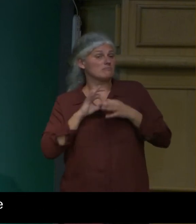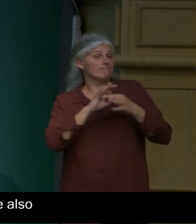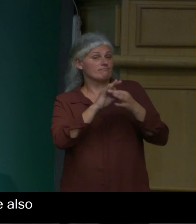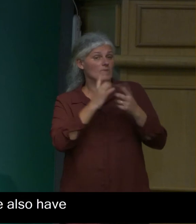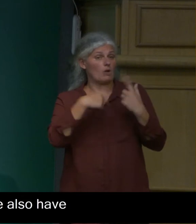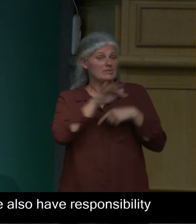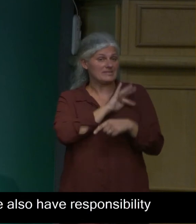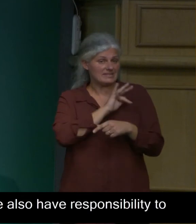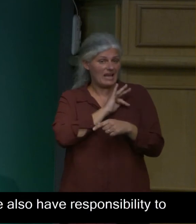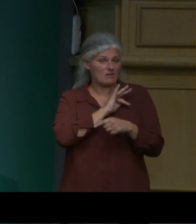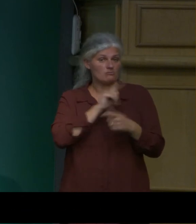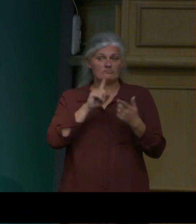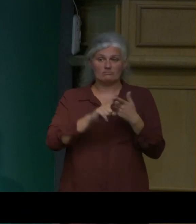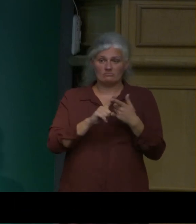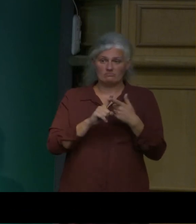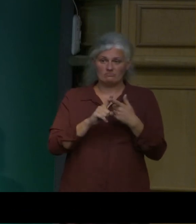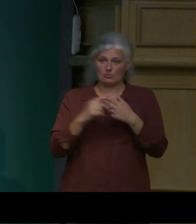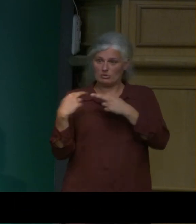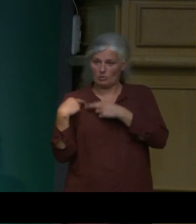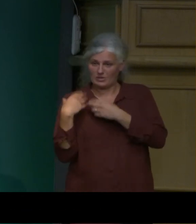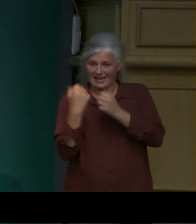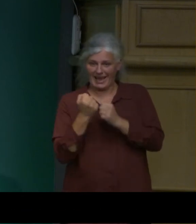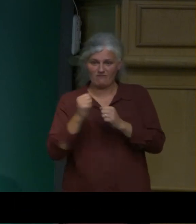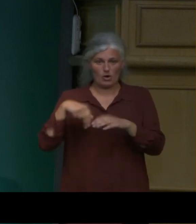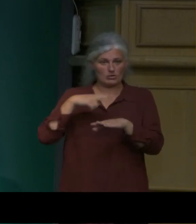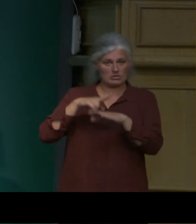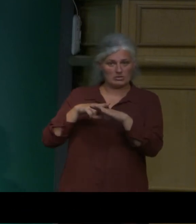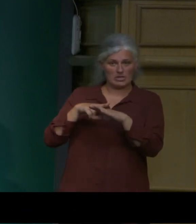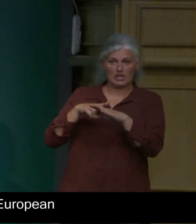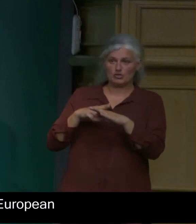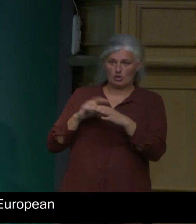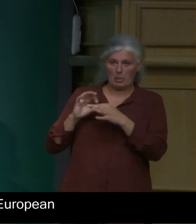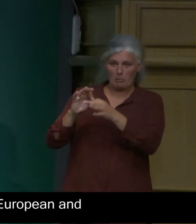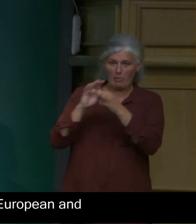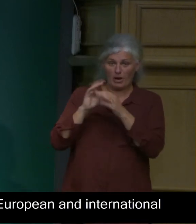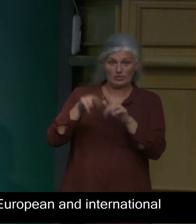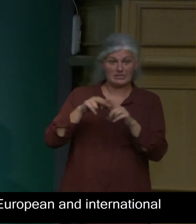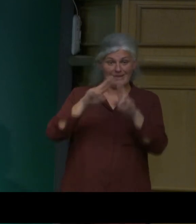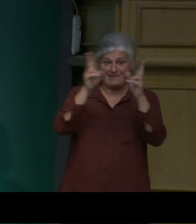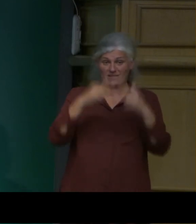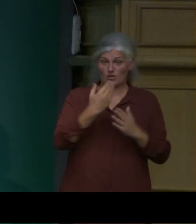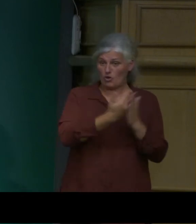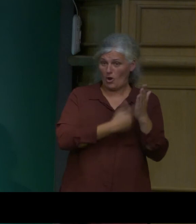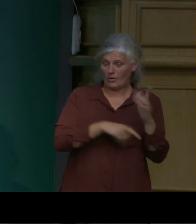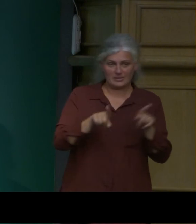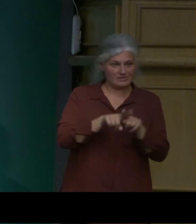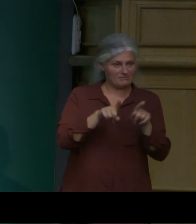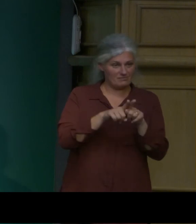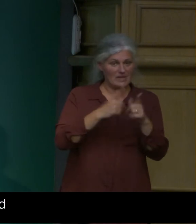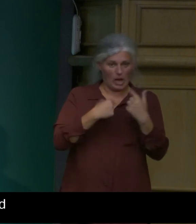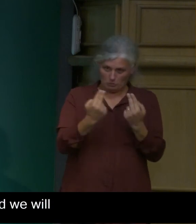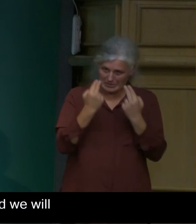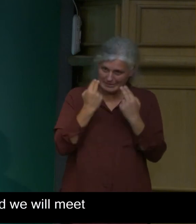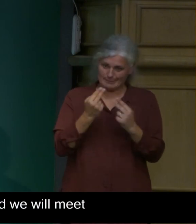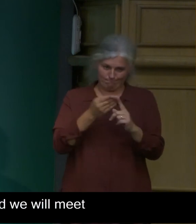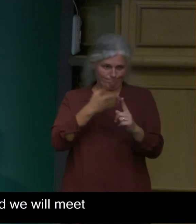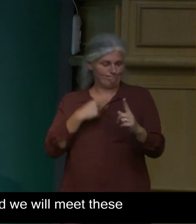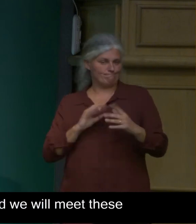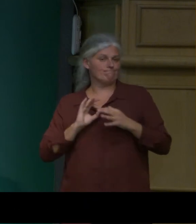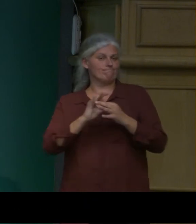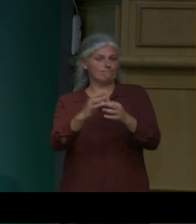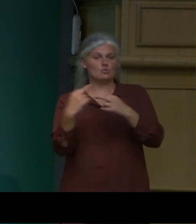Nation to our European and international partners and international law itself and we will meet these responsibilities